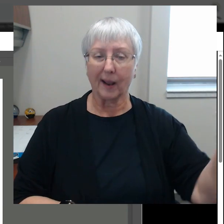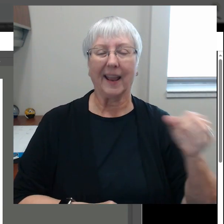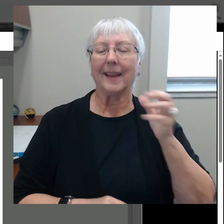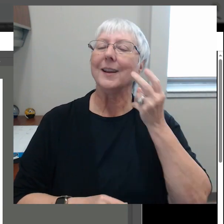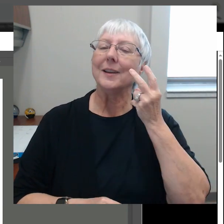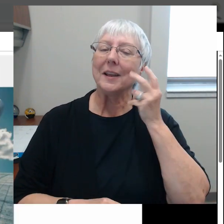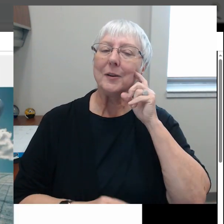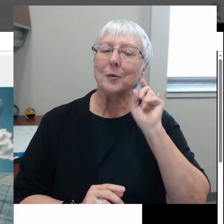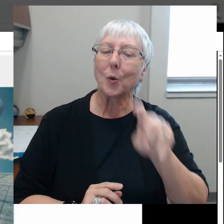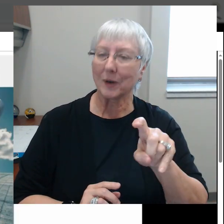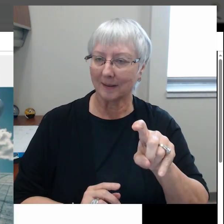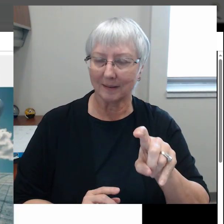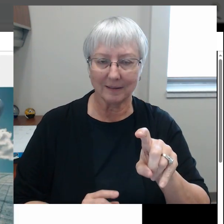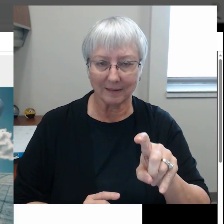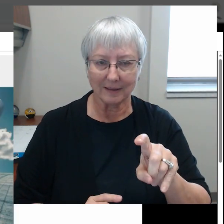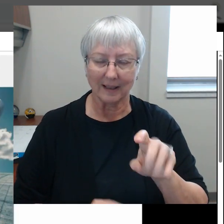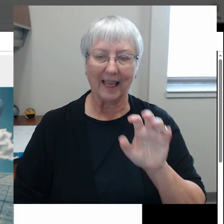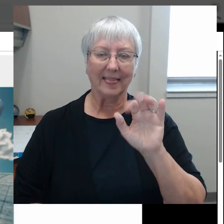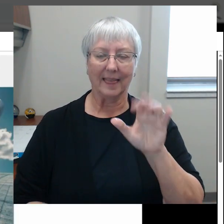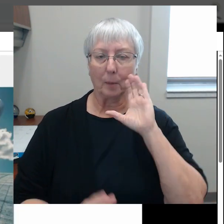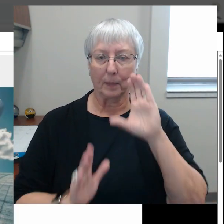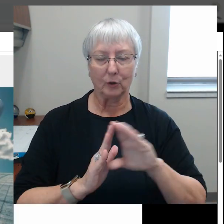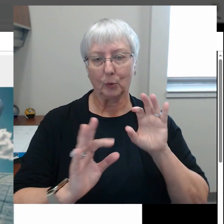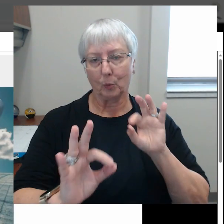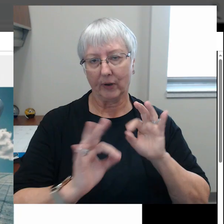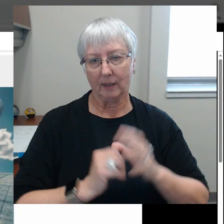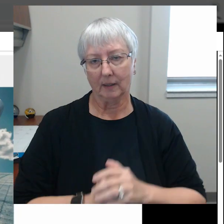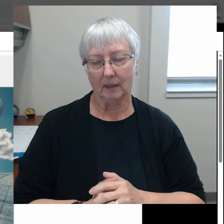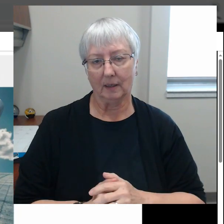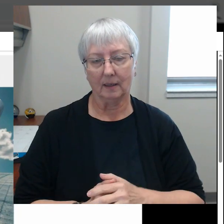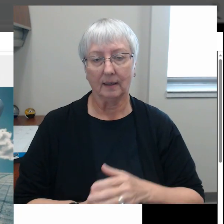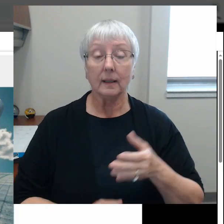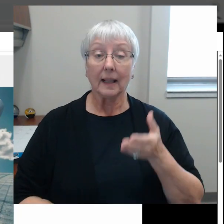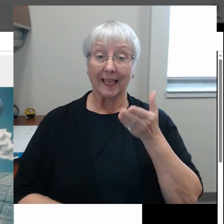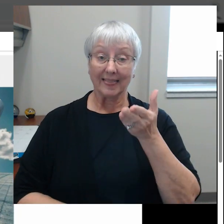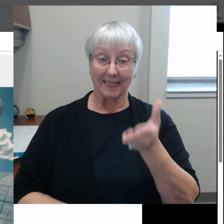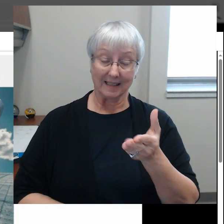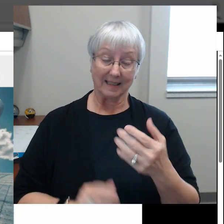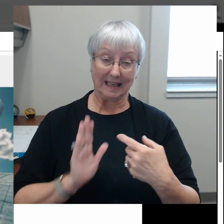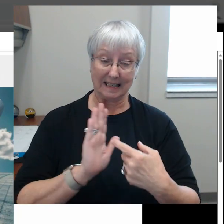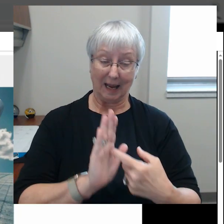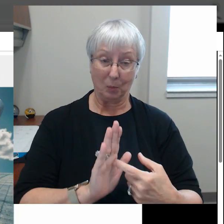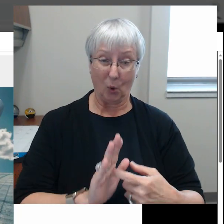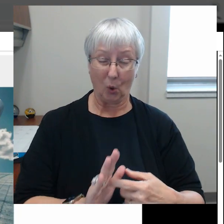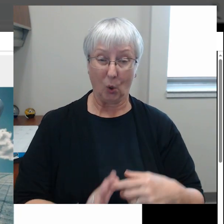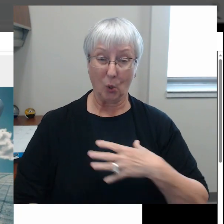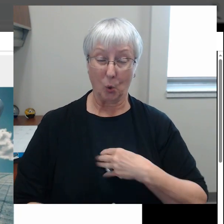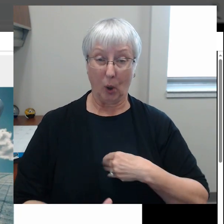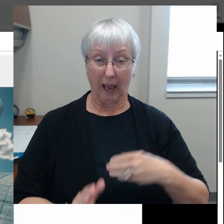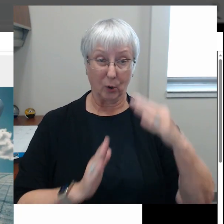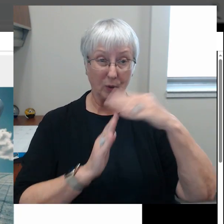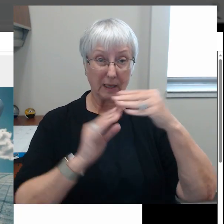proportions. Here, I don't want to make the white space on the top arbitrary. If it has no relationship to the